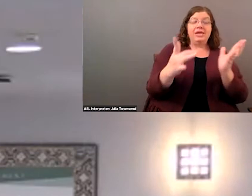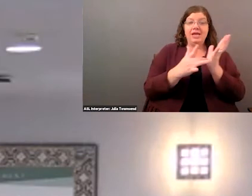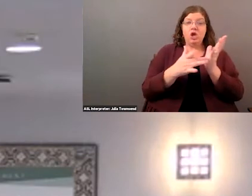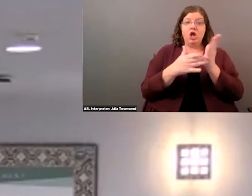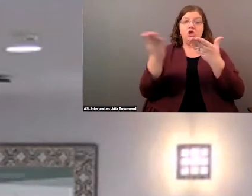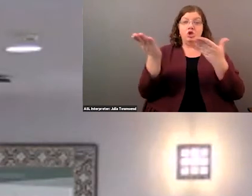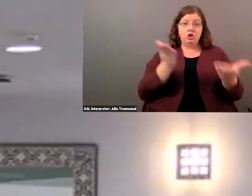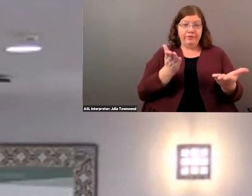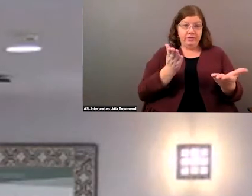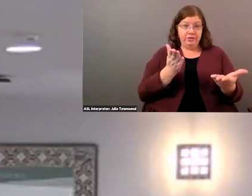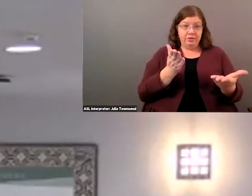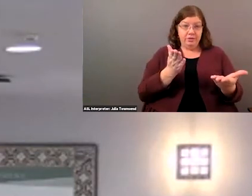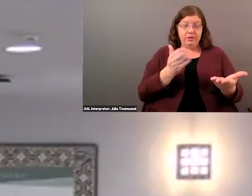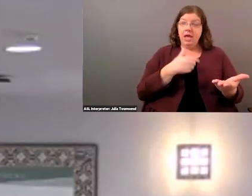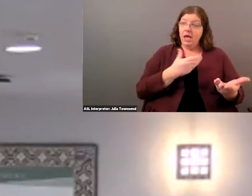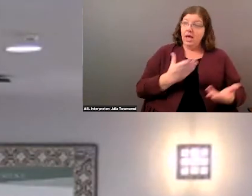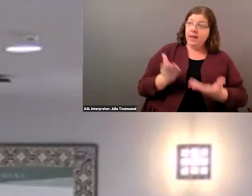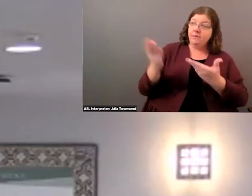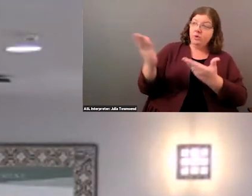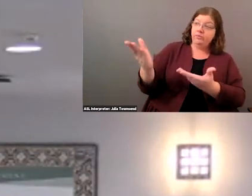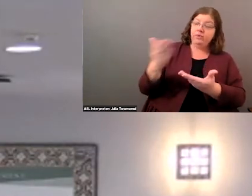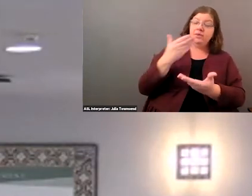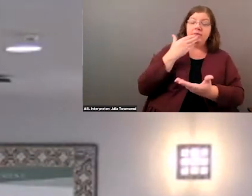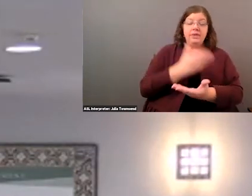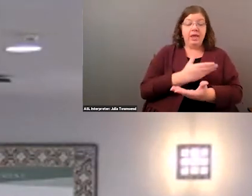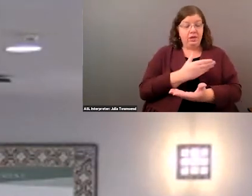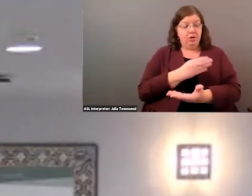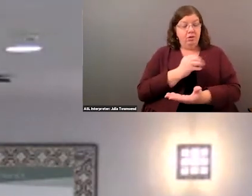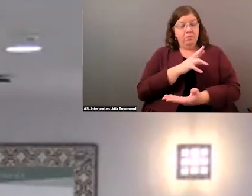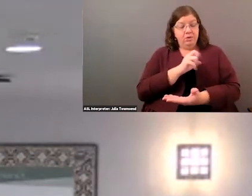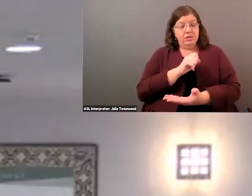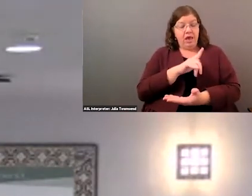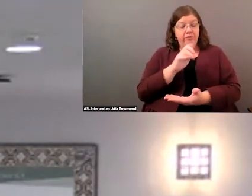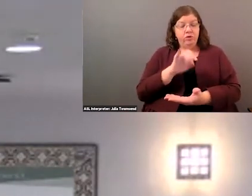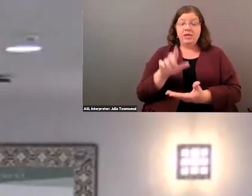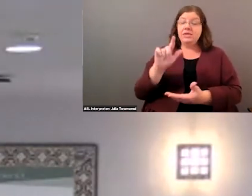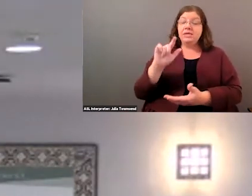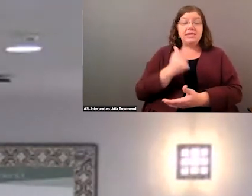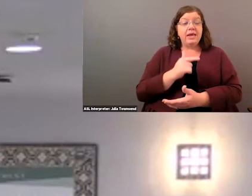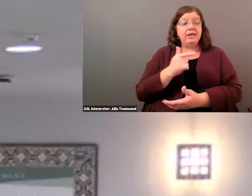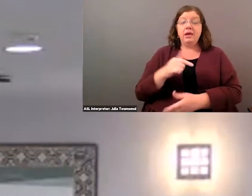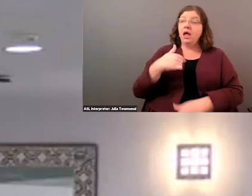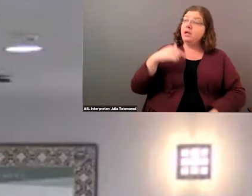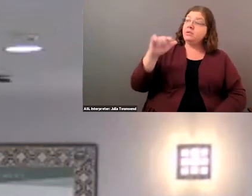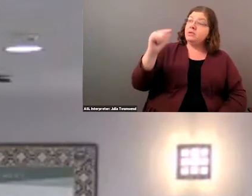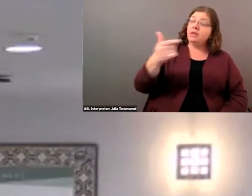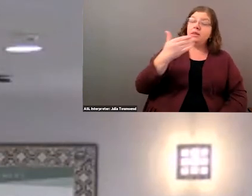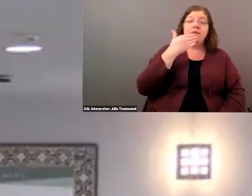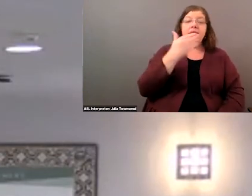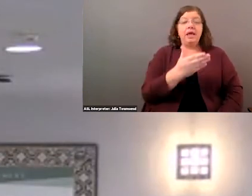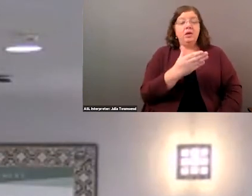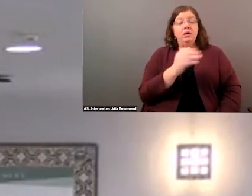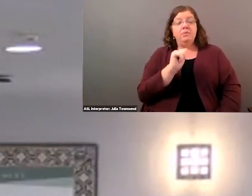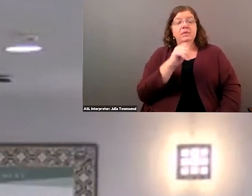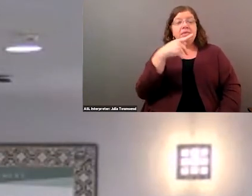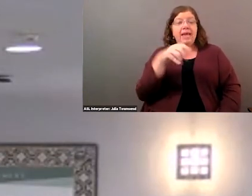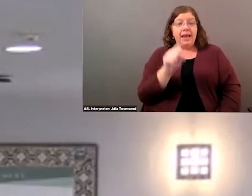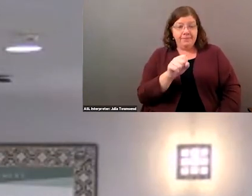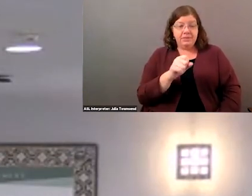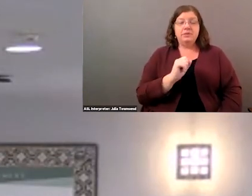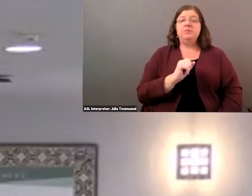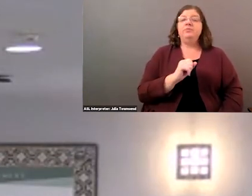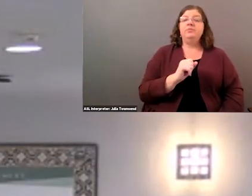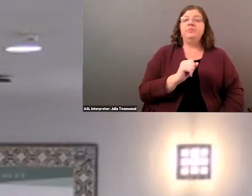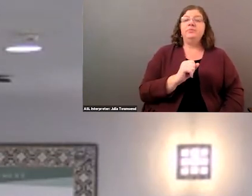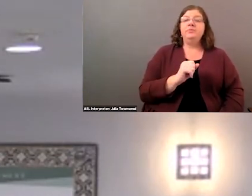second. Second. Thanks, Ms. Capps, sorry. All in favor, please signify by raising your hand and saying